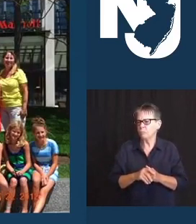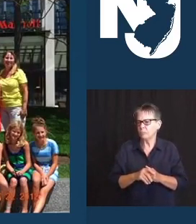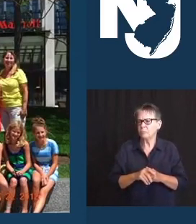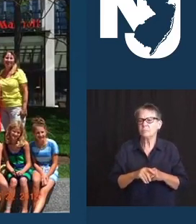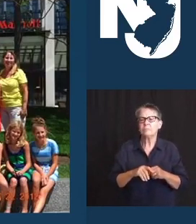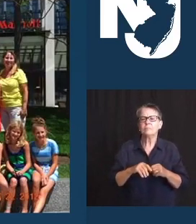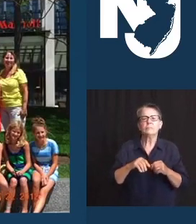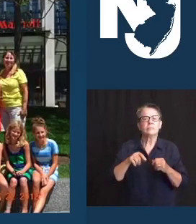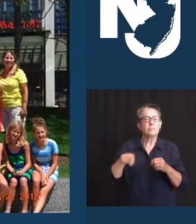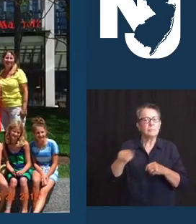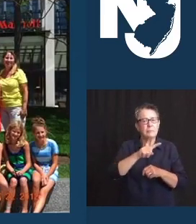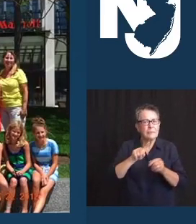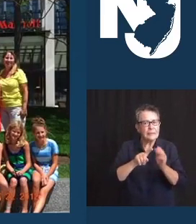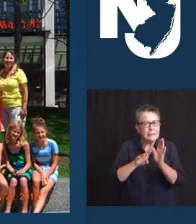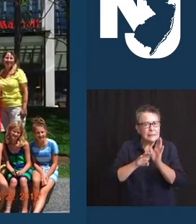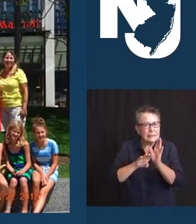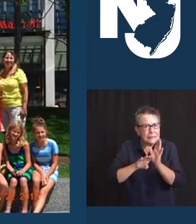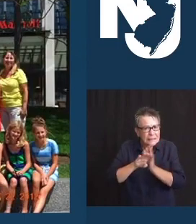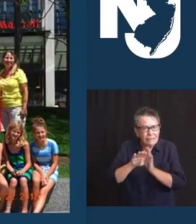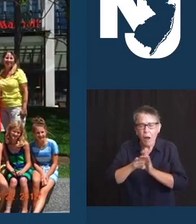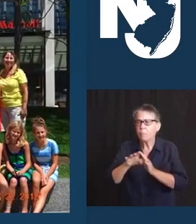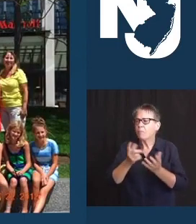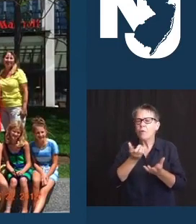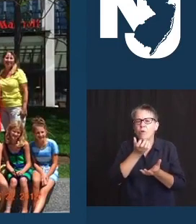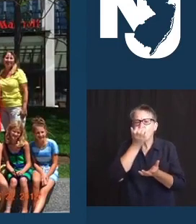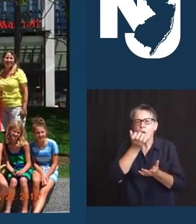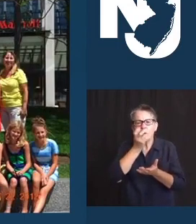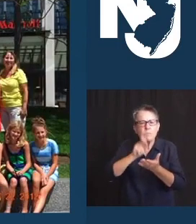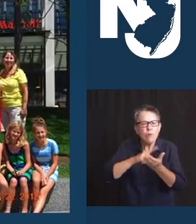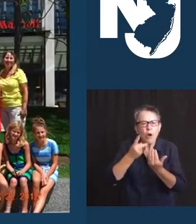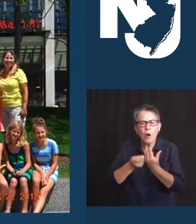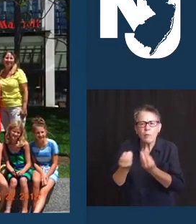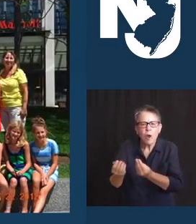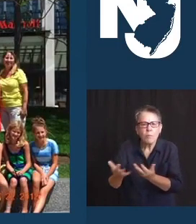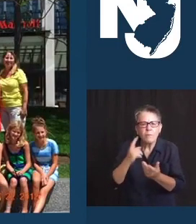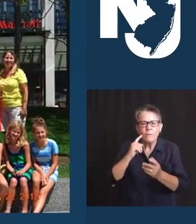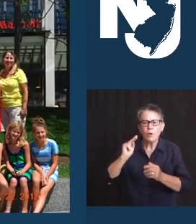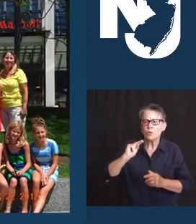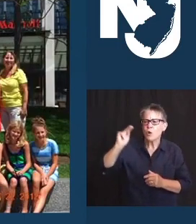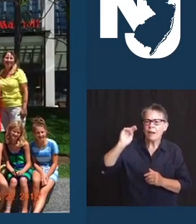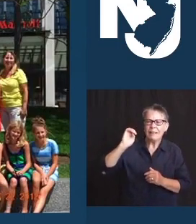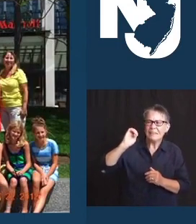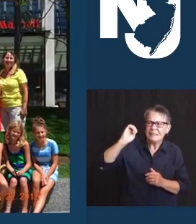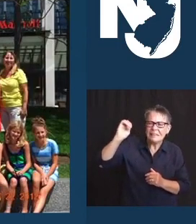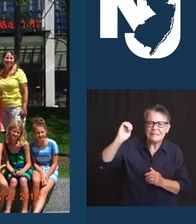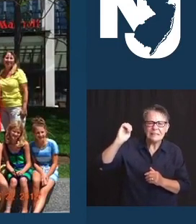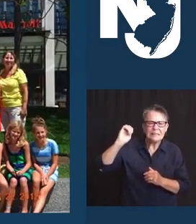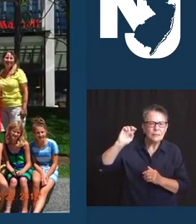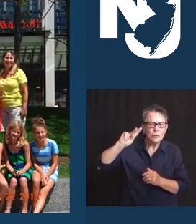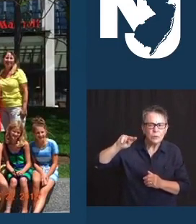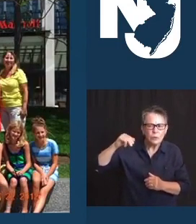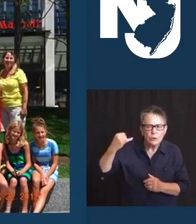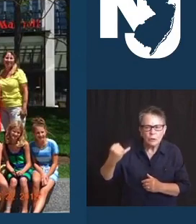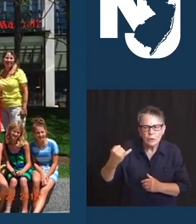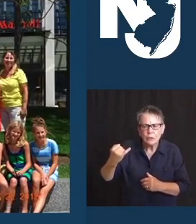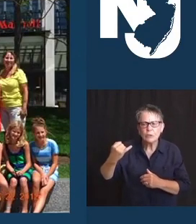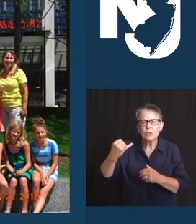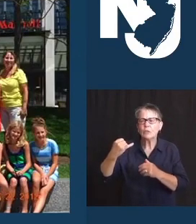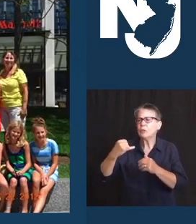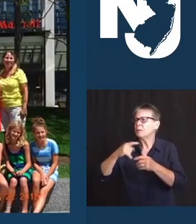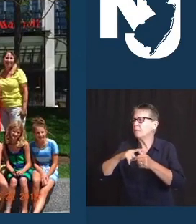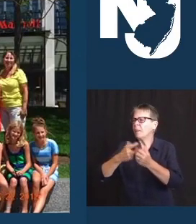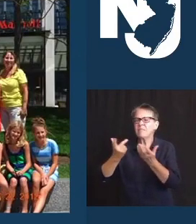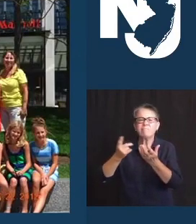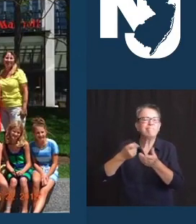Jersey. He organized leaf composting and groundwater education programs and worked with the Newark Urban Gardening Program,